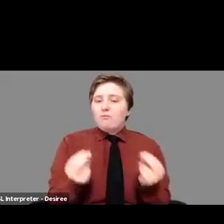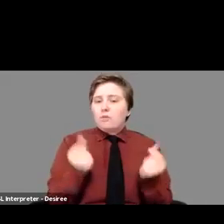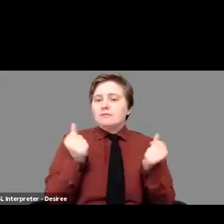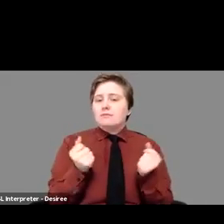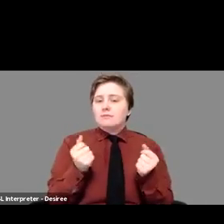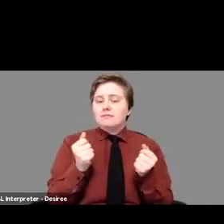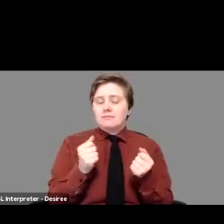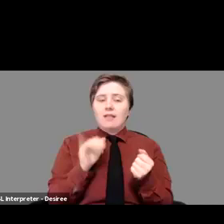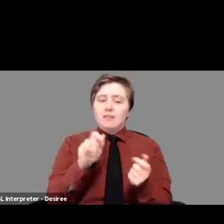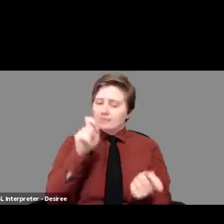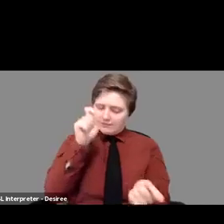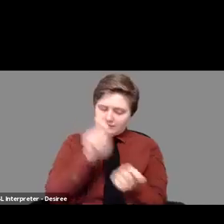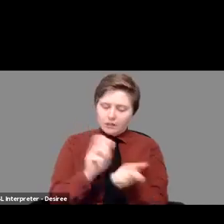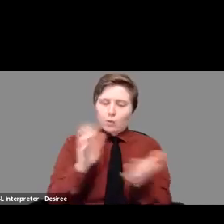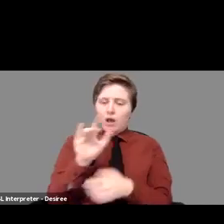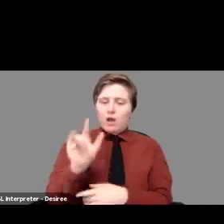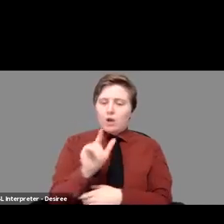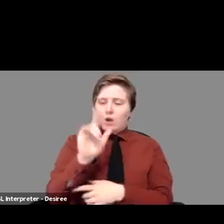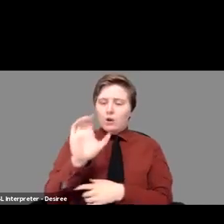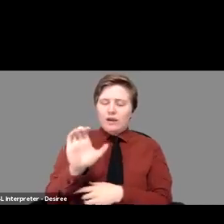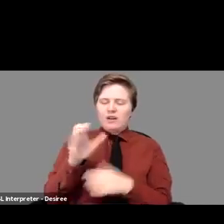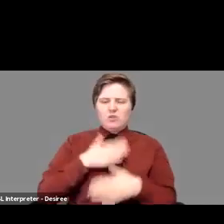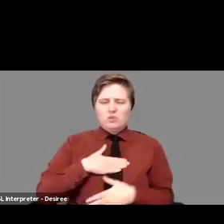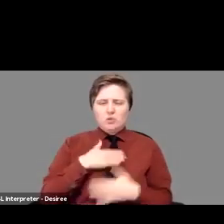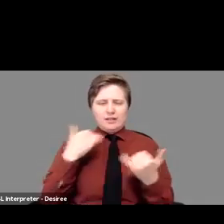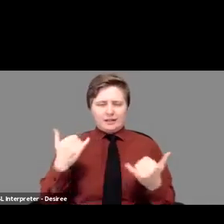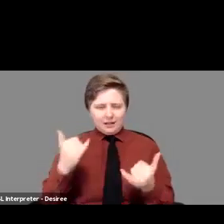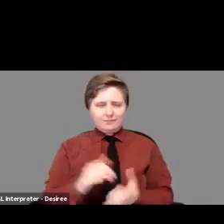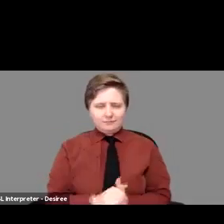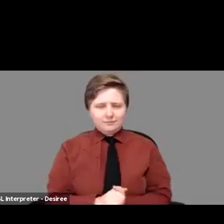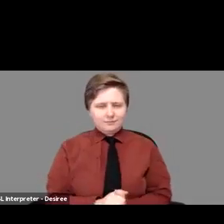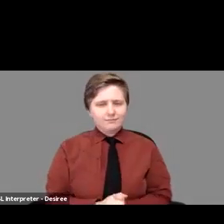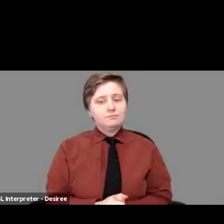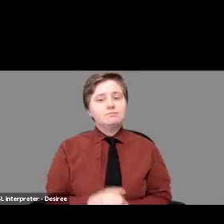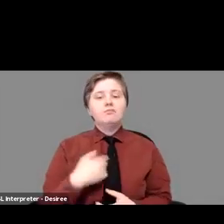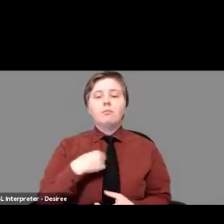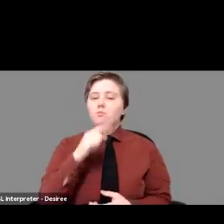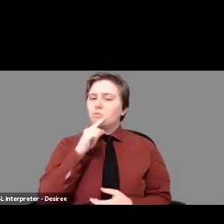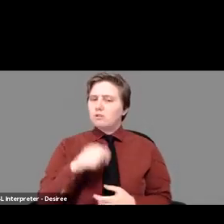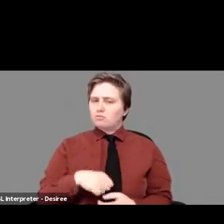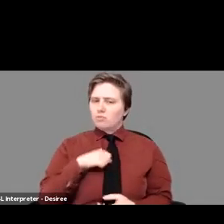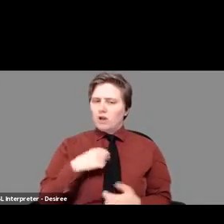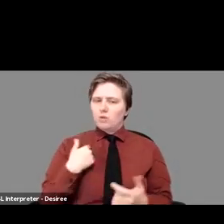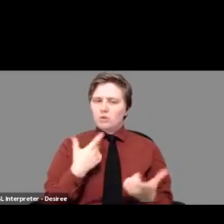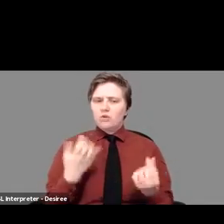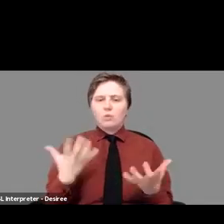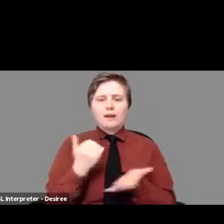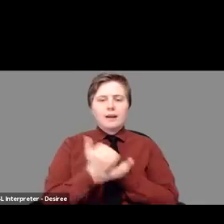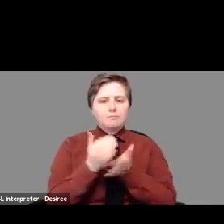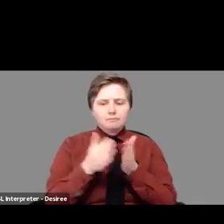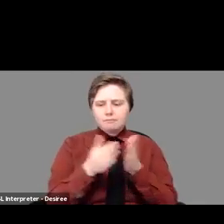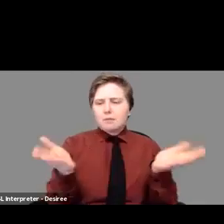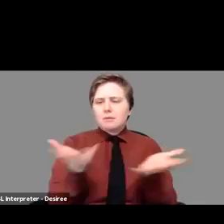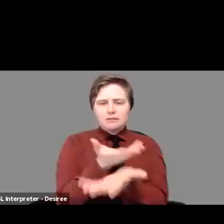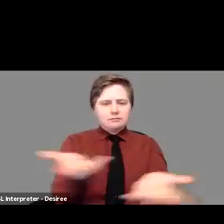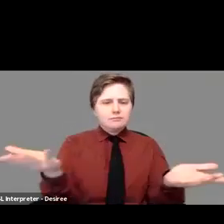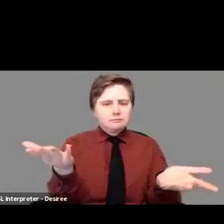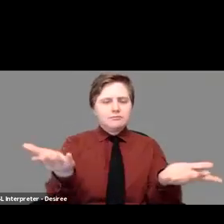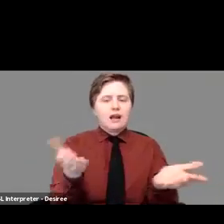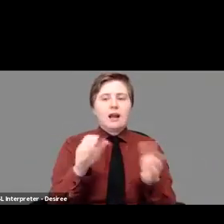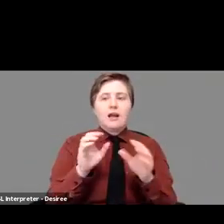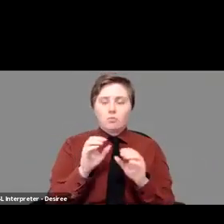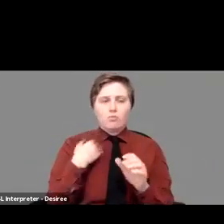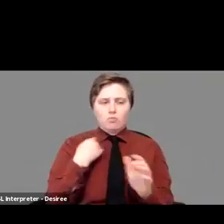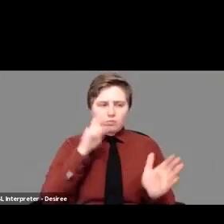that's exactly what Lucas County is enjoying today. So really very proud of what we're doing to help serve the public, and clearly